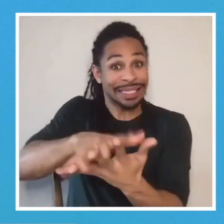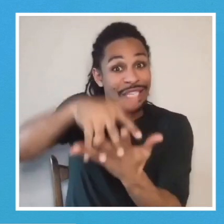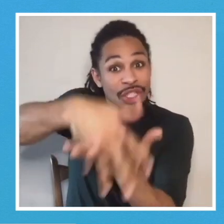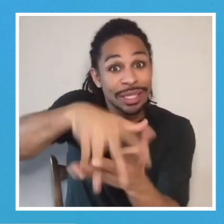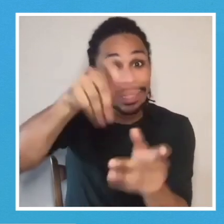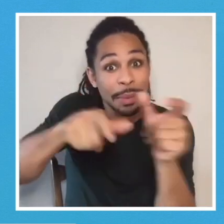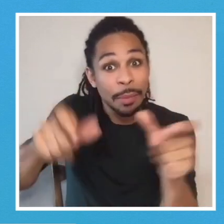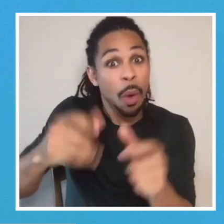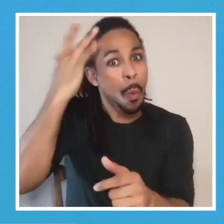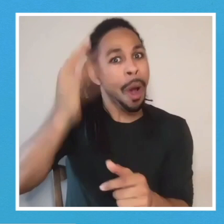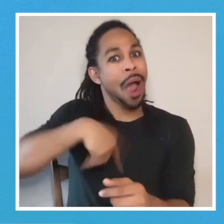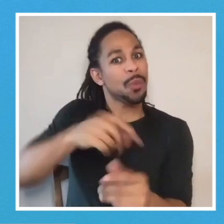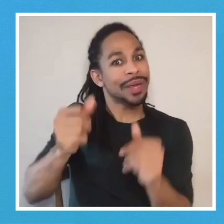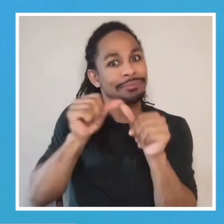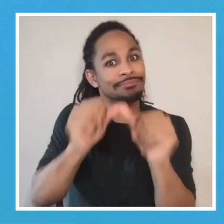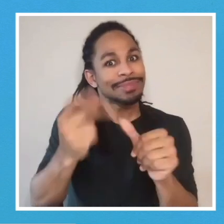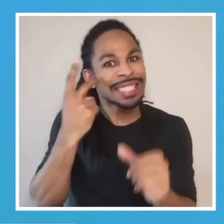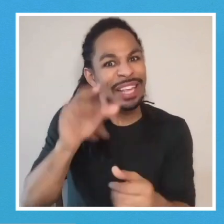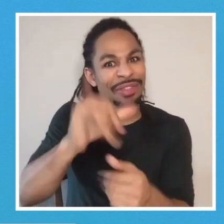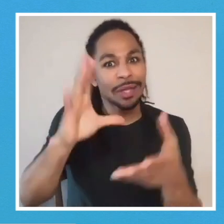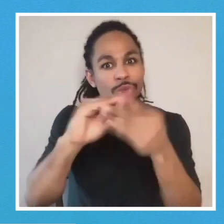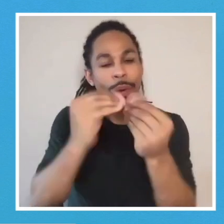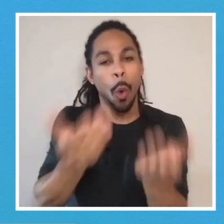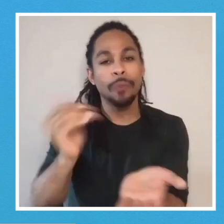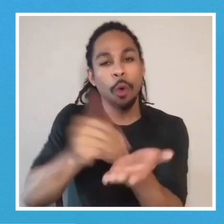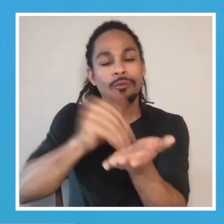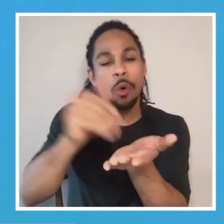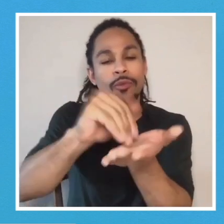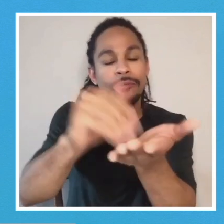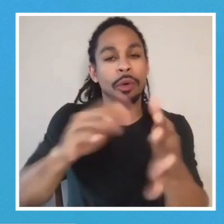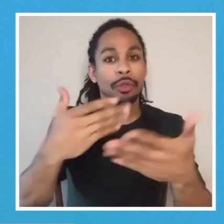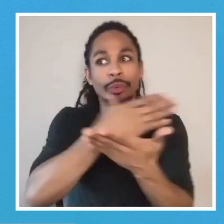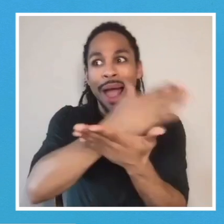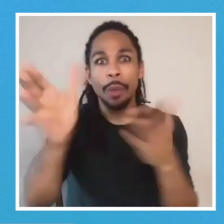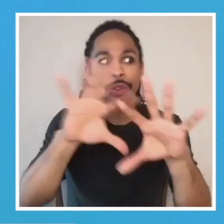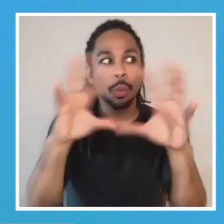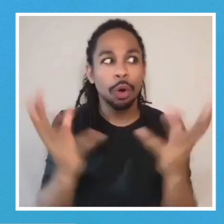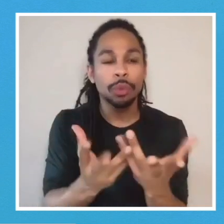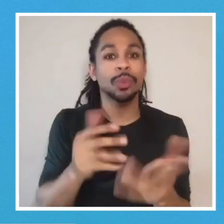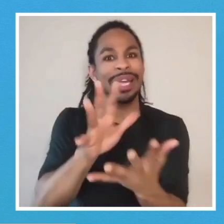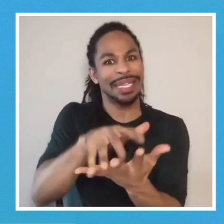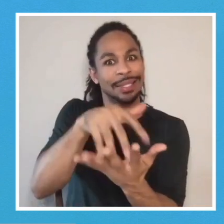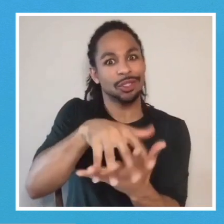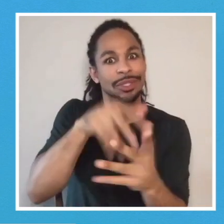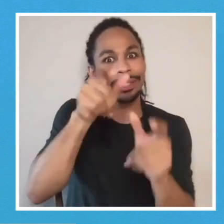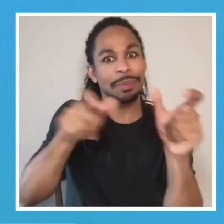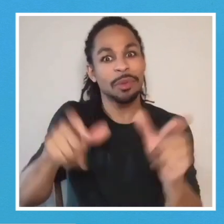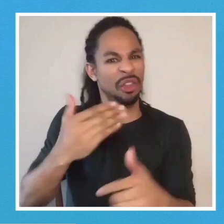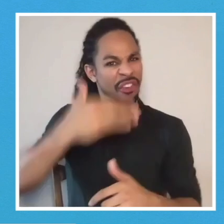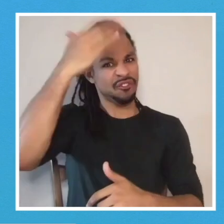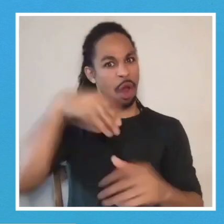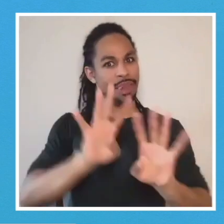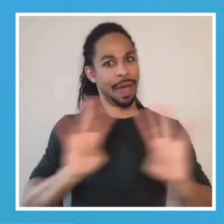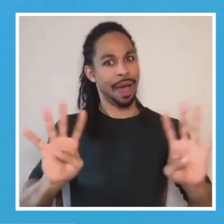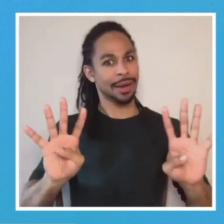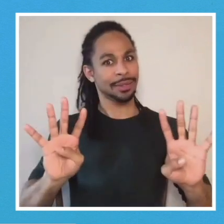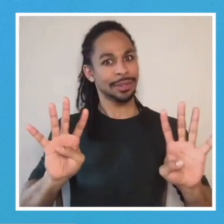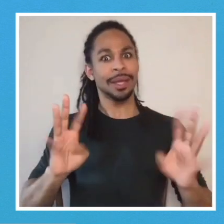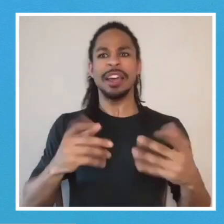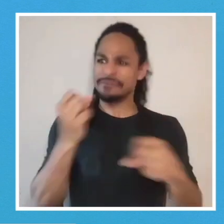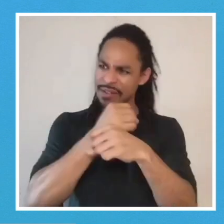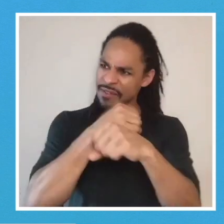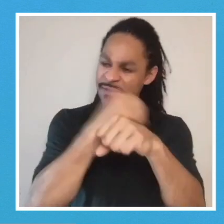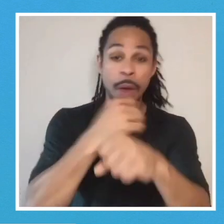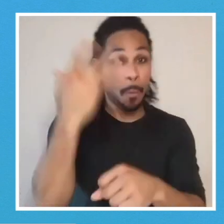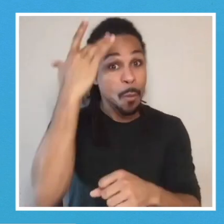this story told over and over and over again throughout the world, where Indigenous people are on the front line, is because they